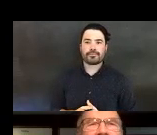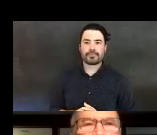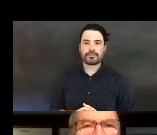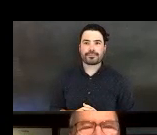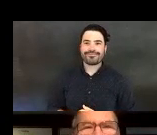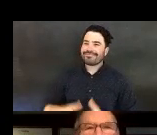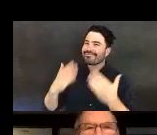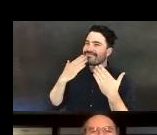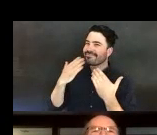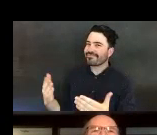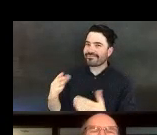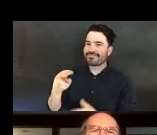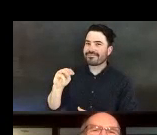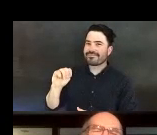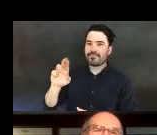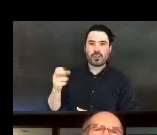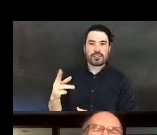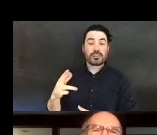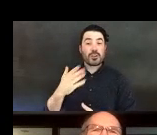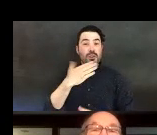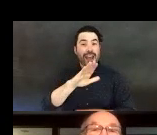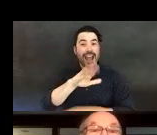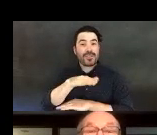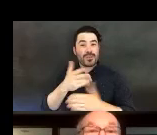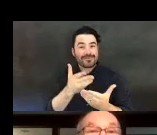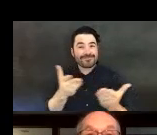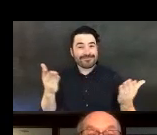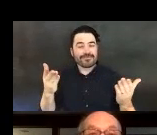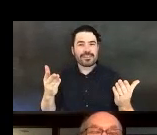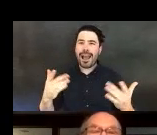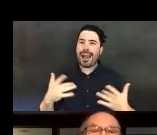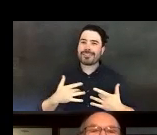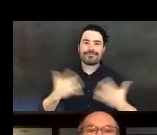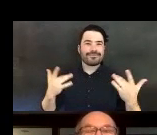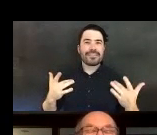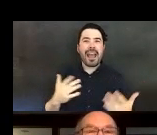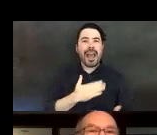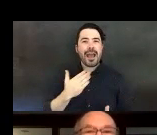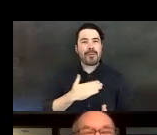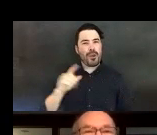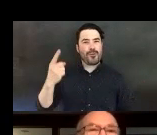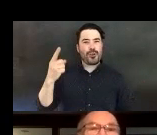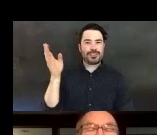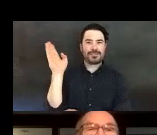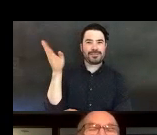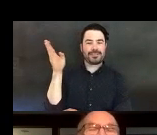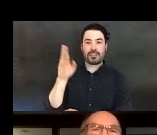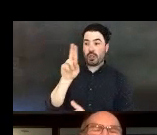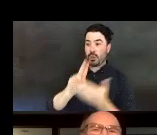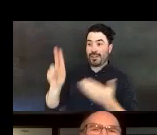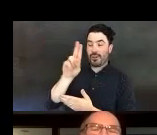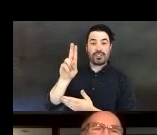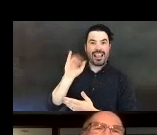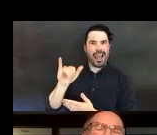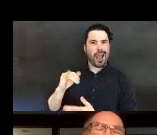Thank you, Marshall, and good afternoon, colleagues. Delighted to go first. University is the first word in our name.